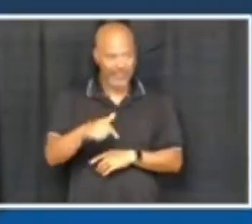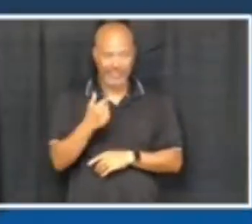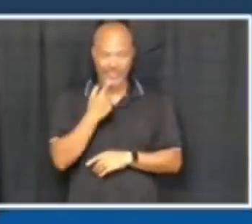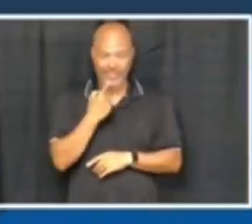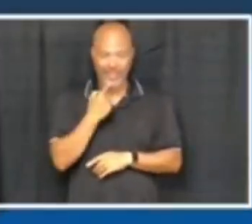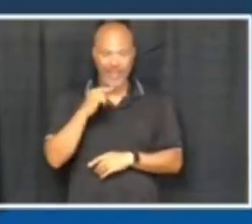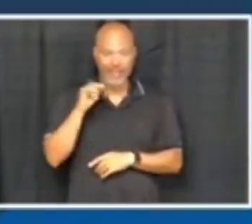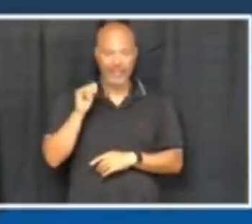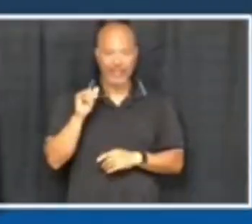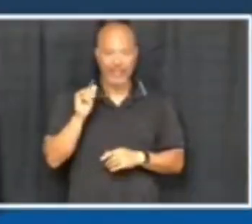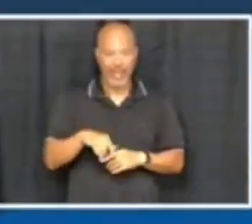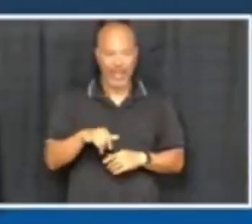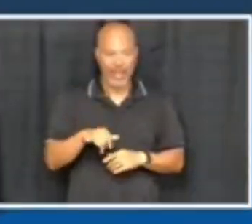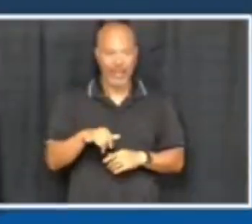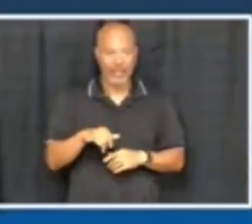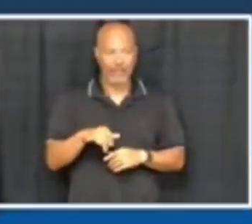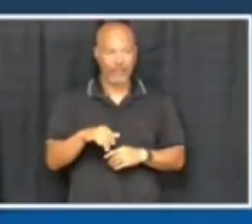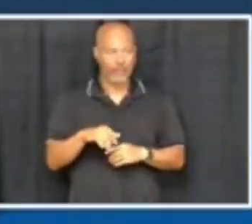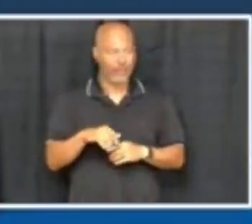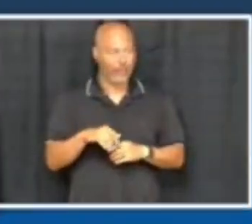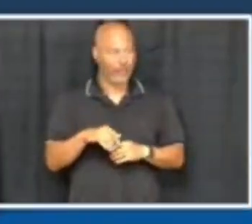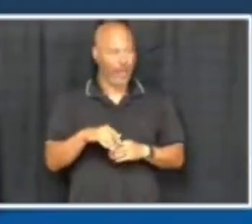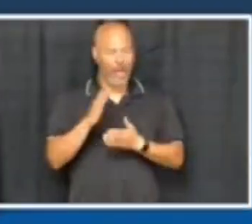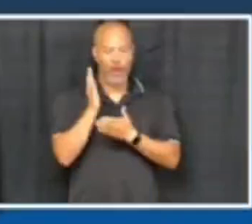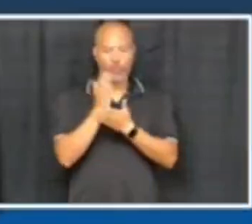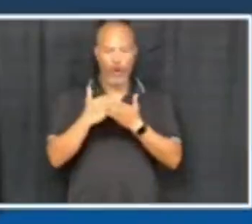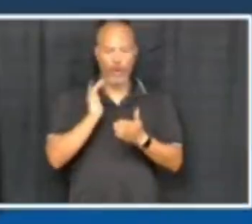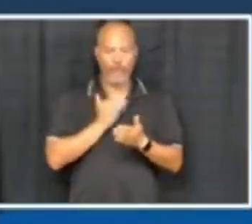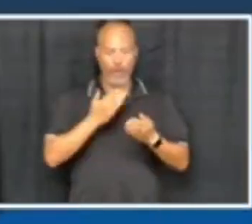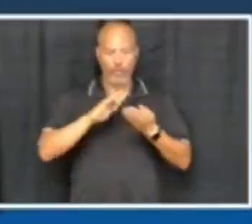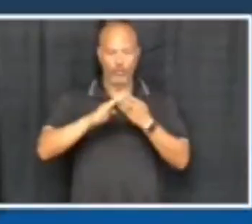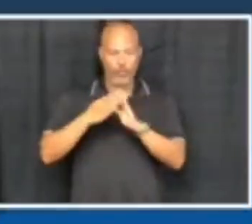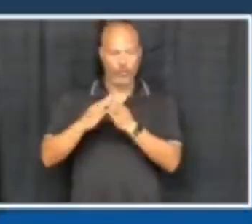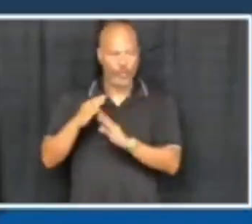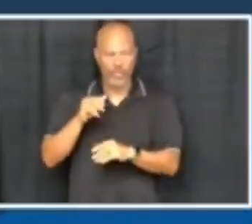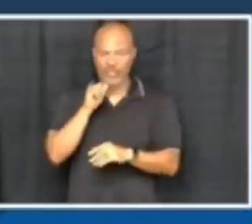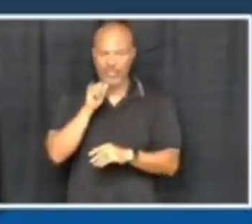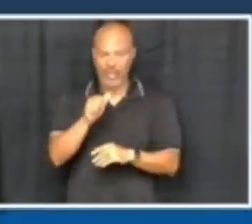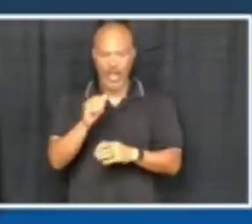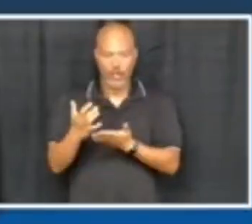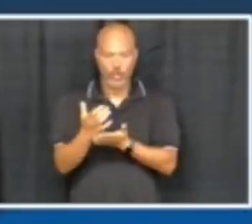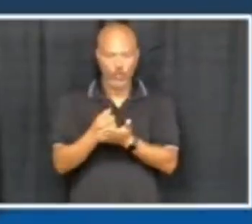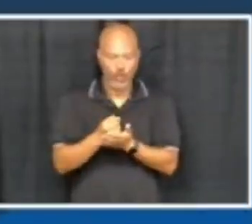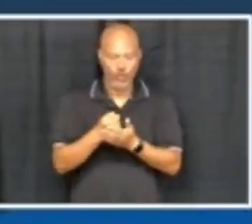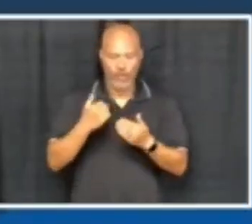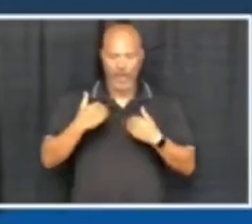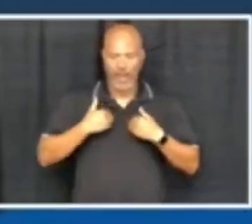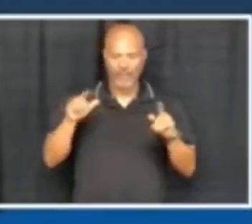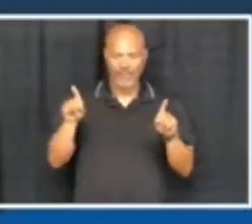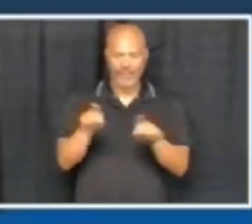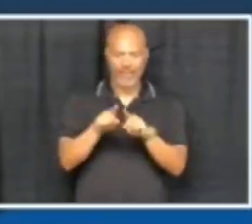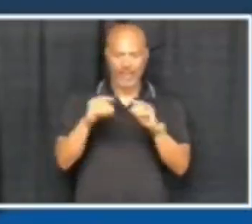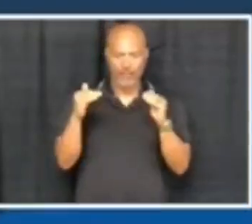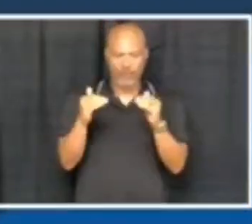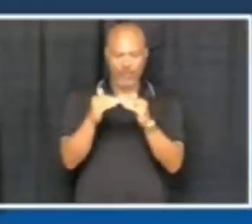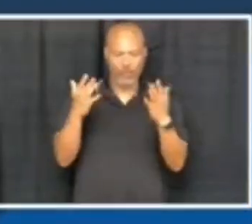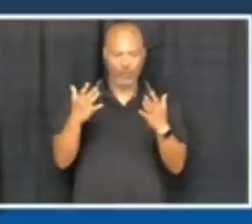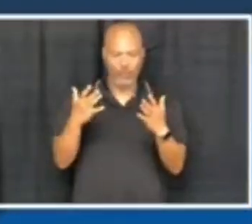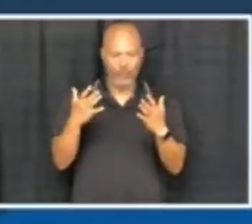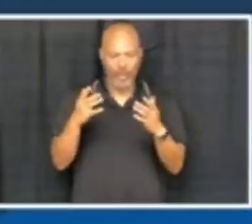saying that a portion of our community does not deserve to be treated the same as the rest of them.